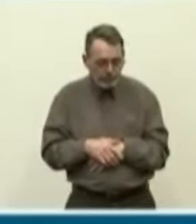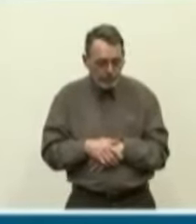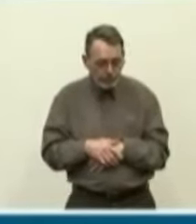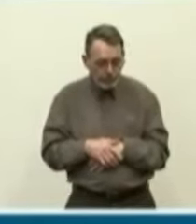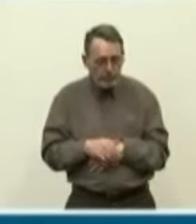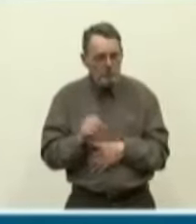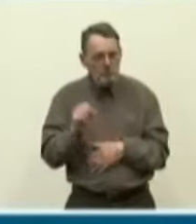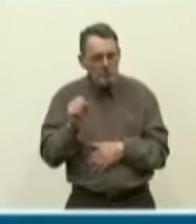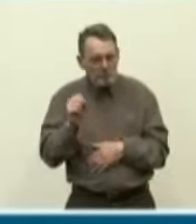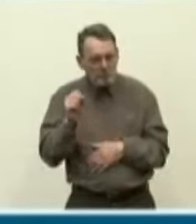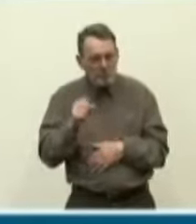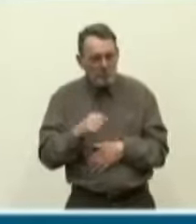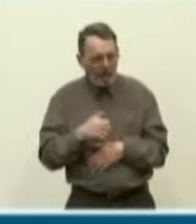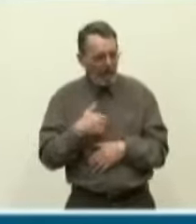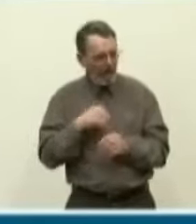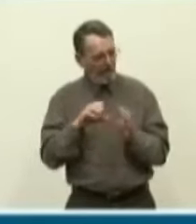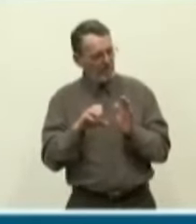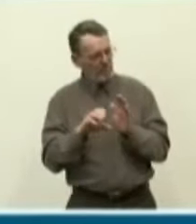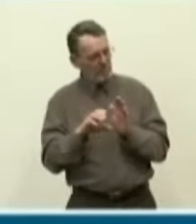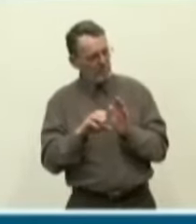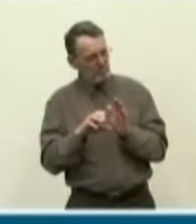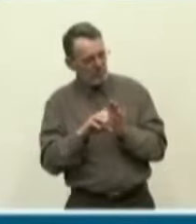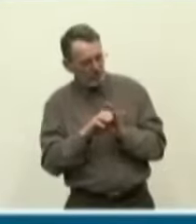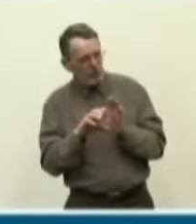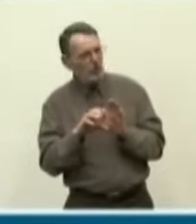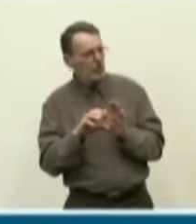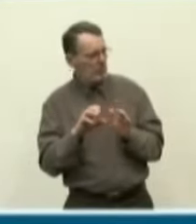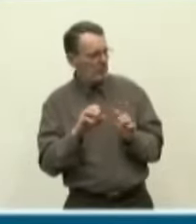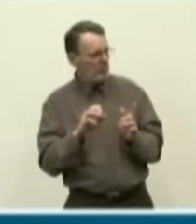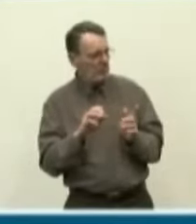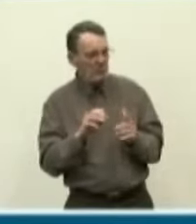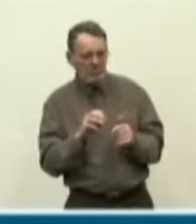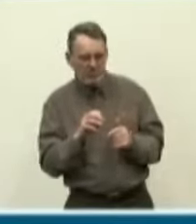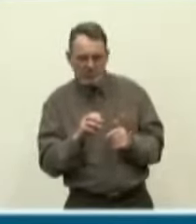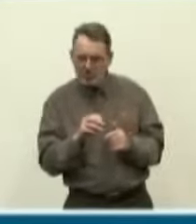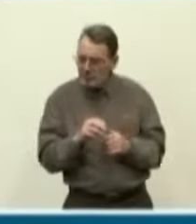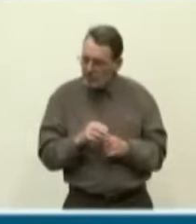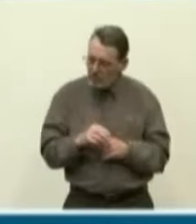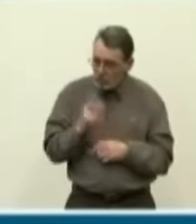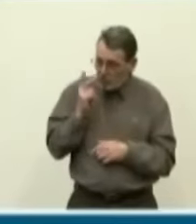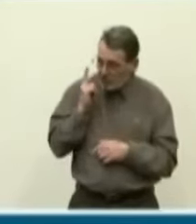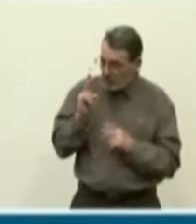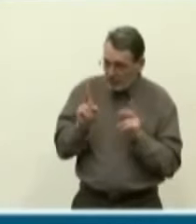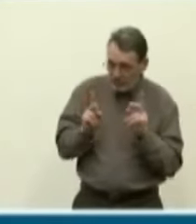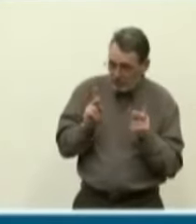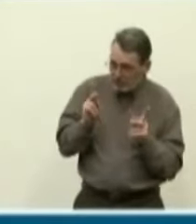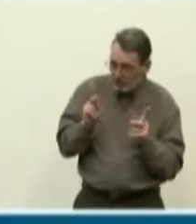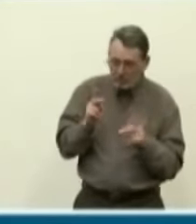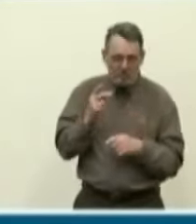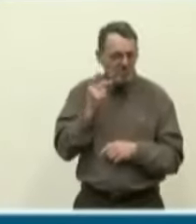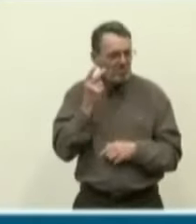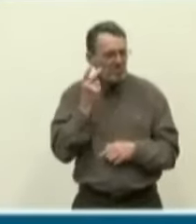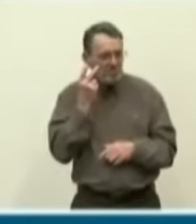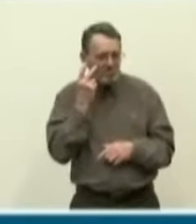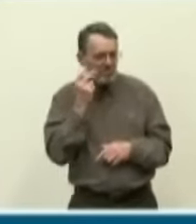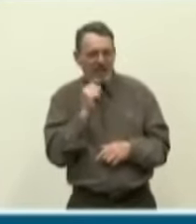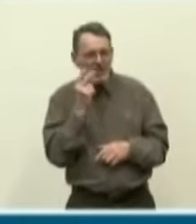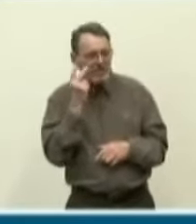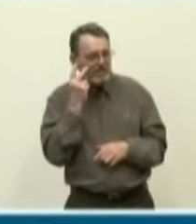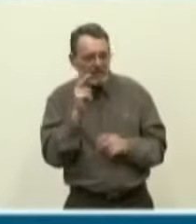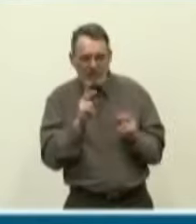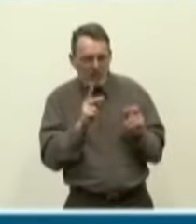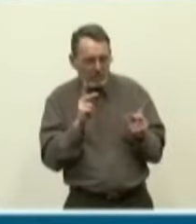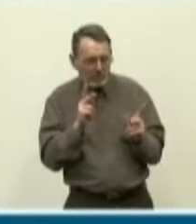Yeah, I have a picture. I'm looking at it. Did you see any weapons on these people? No, I didn't see them armed or anything, but